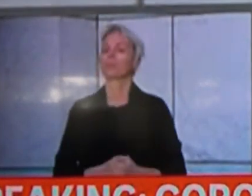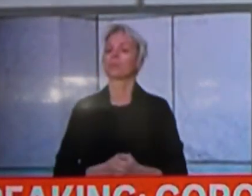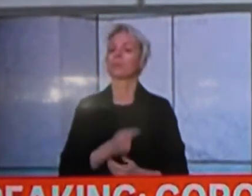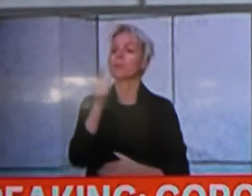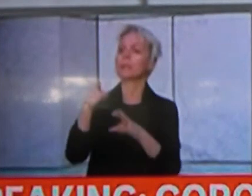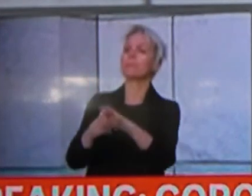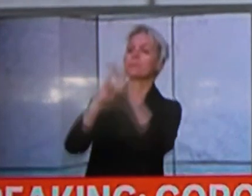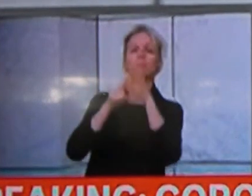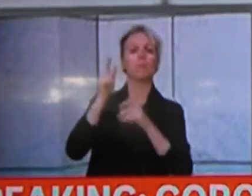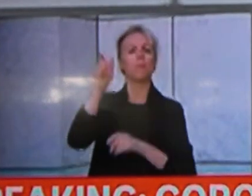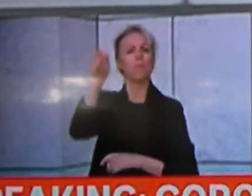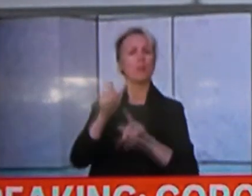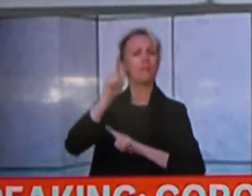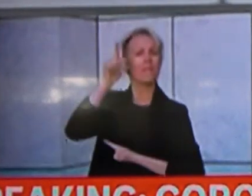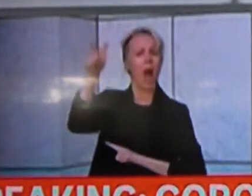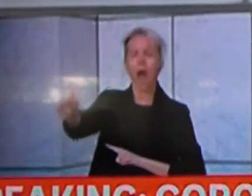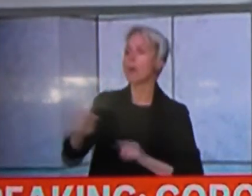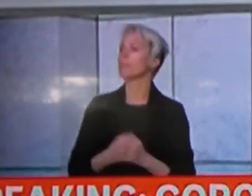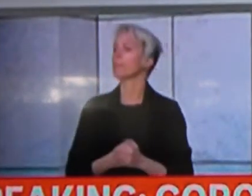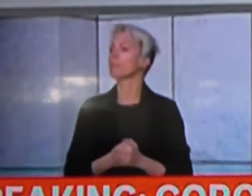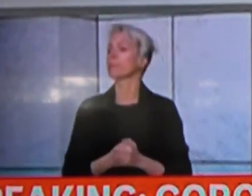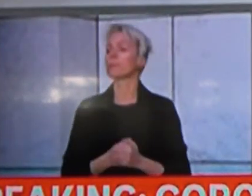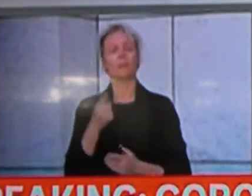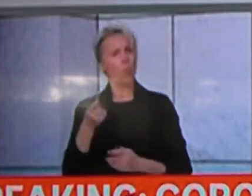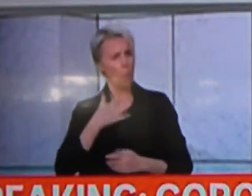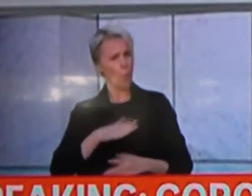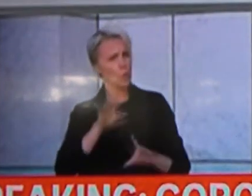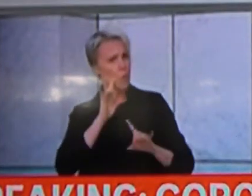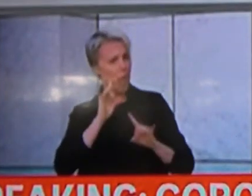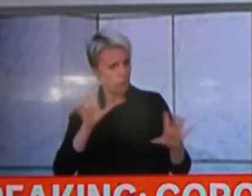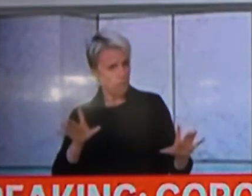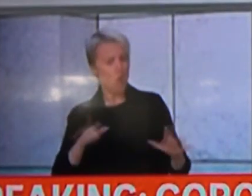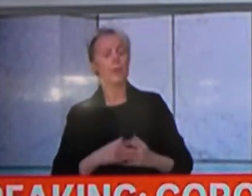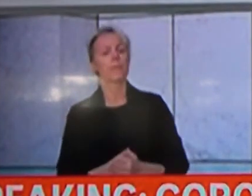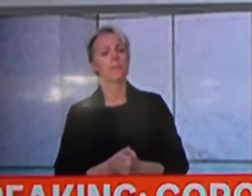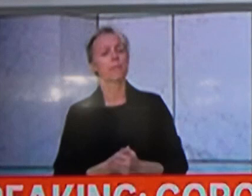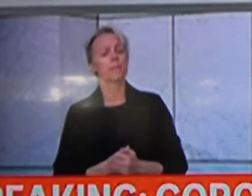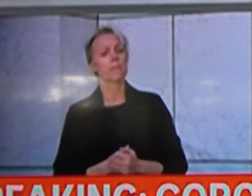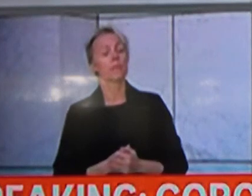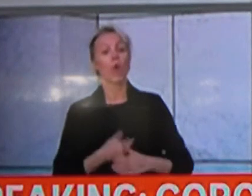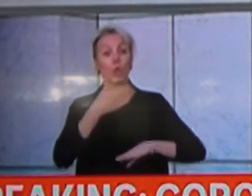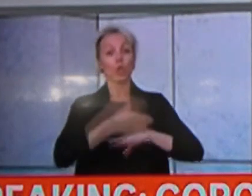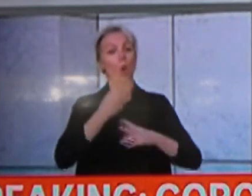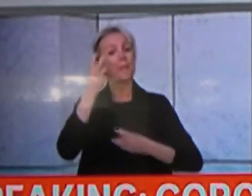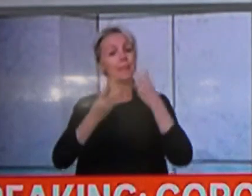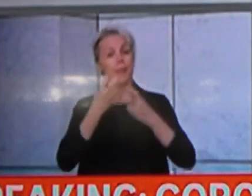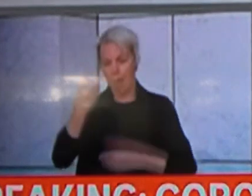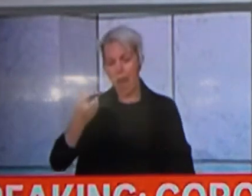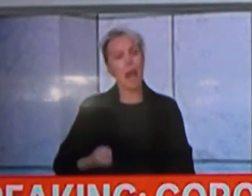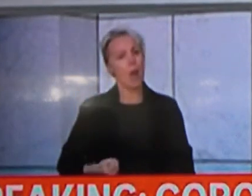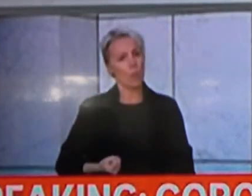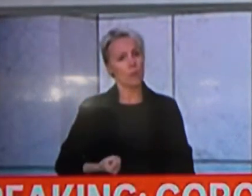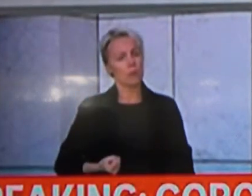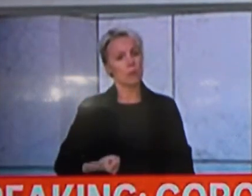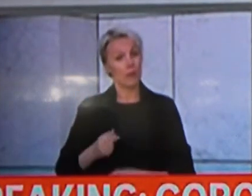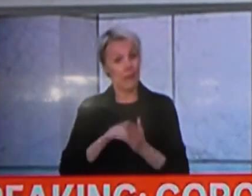well distanced. Just a point of clarity, the doubling of the job seeker allowance with